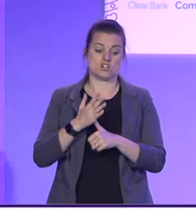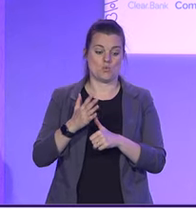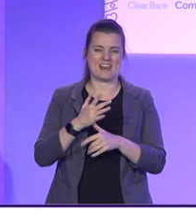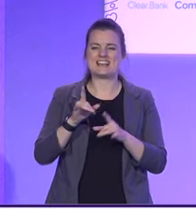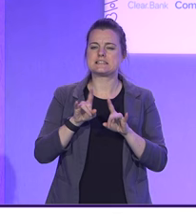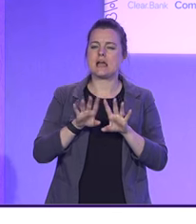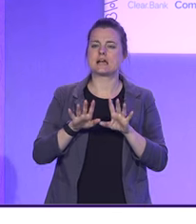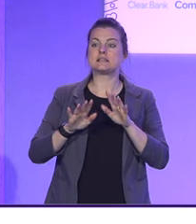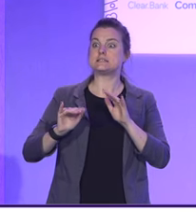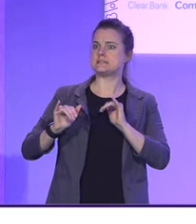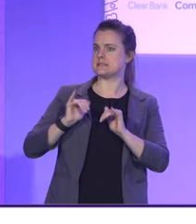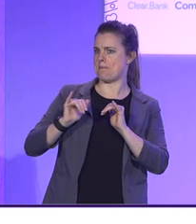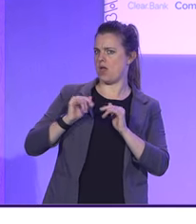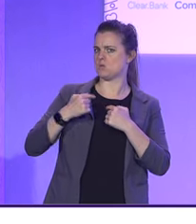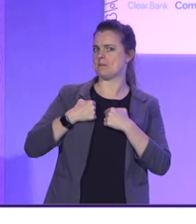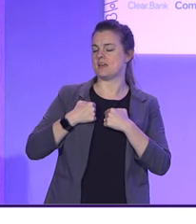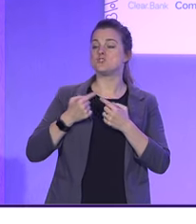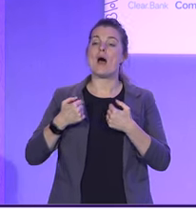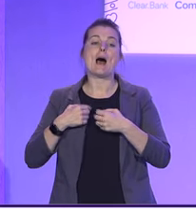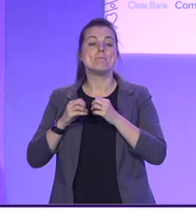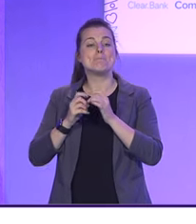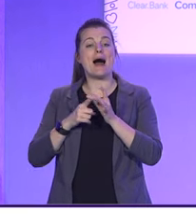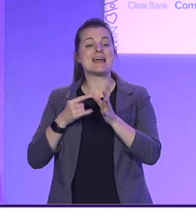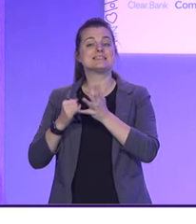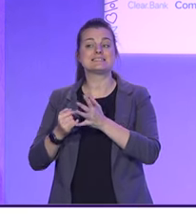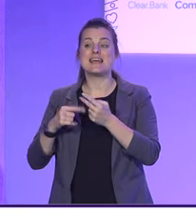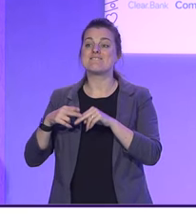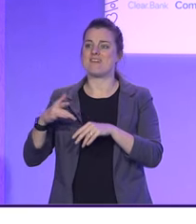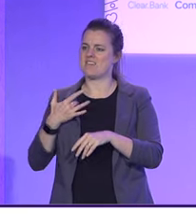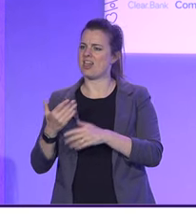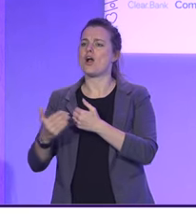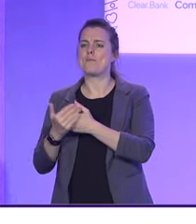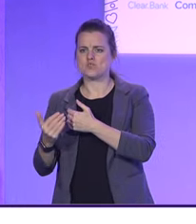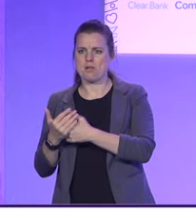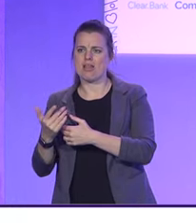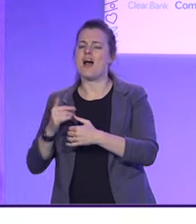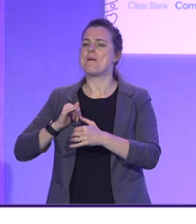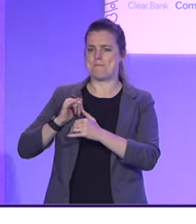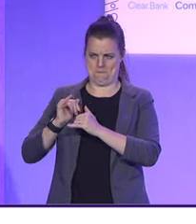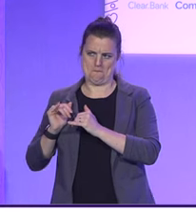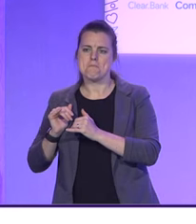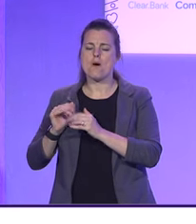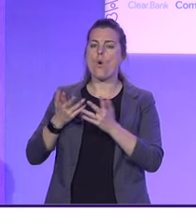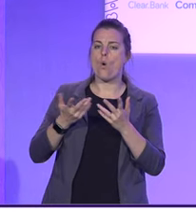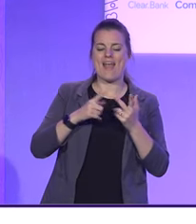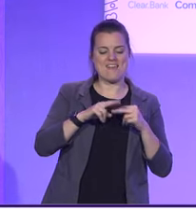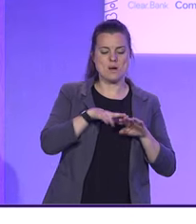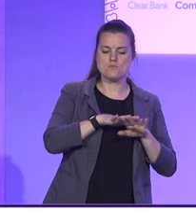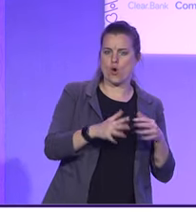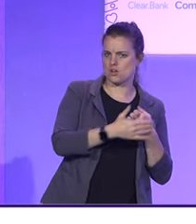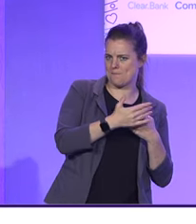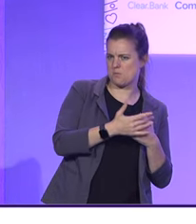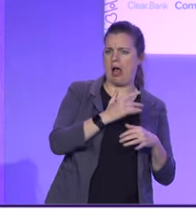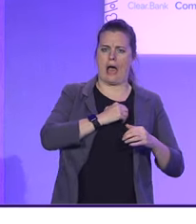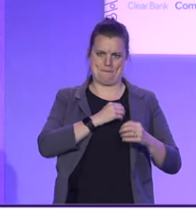me effect. So I am biased towards people whom I feel comfortable with, and I'm biased against people who I'm not comfortable with.